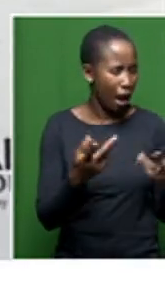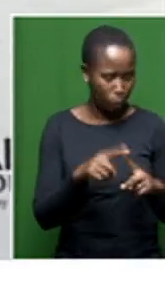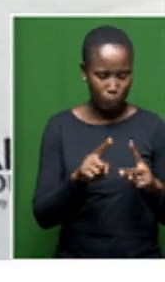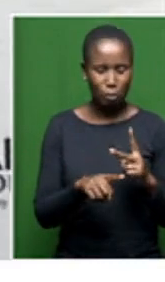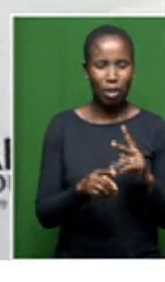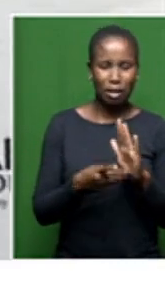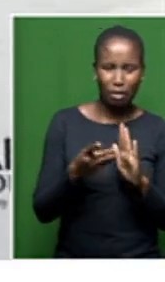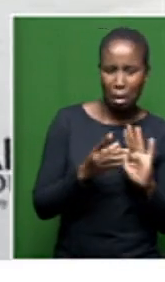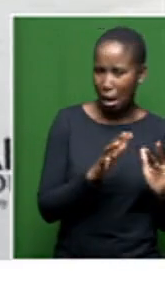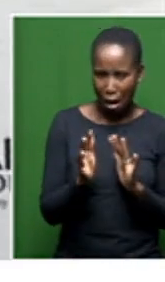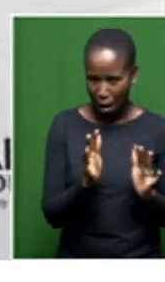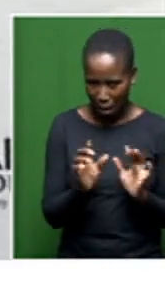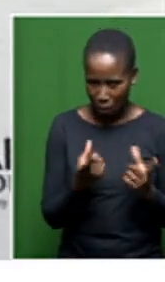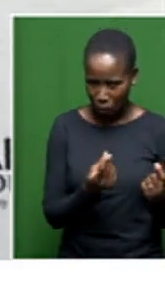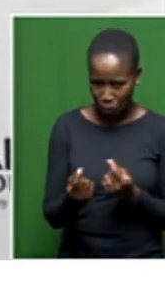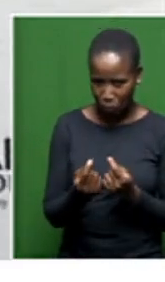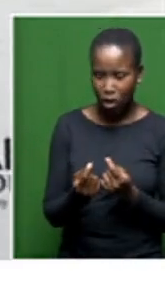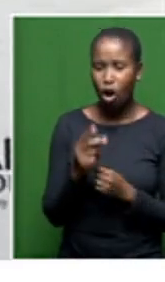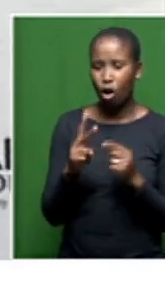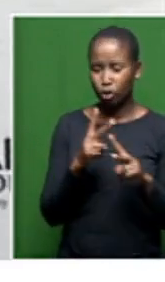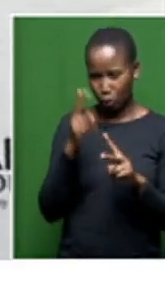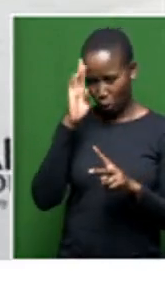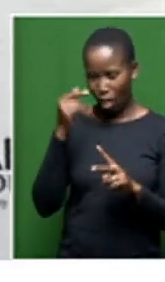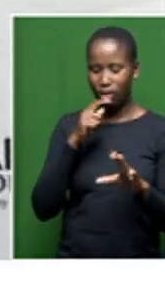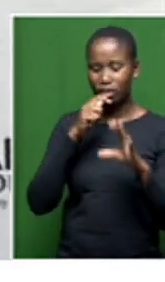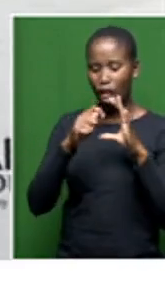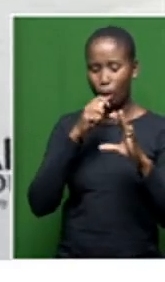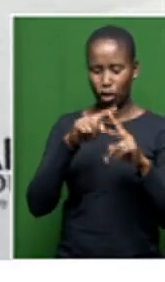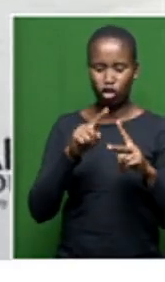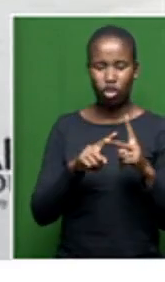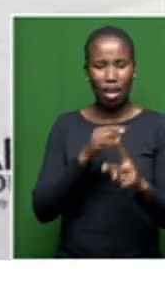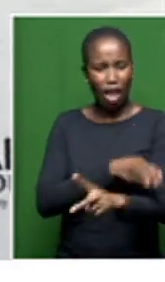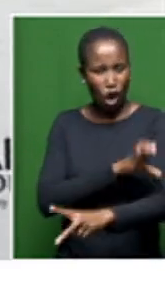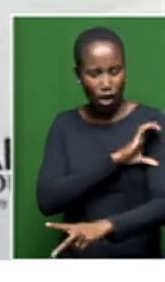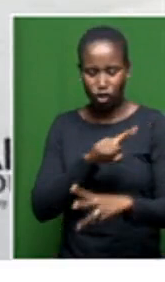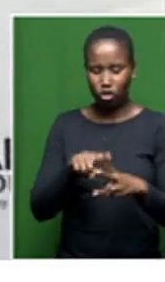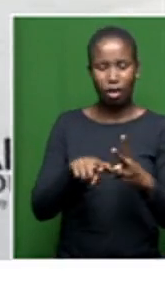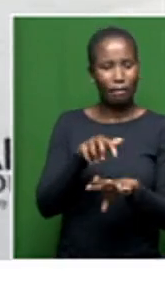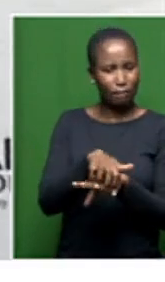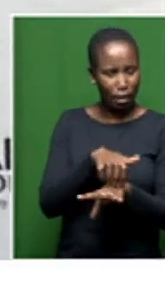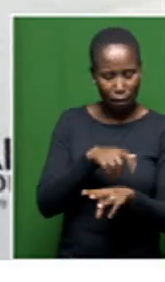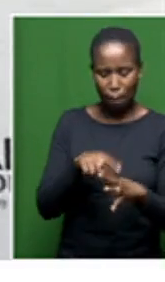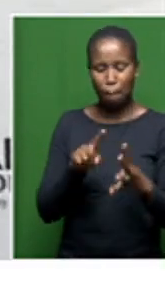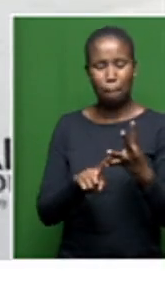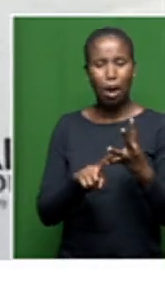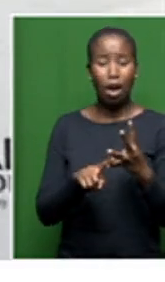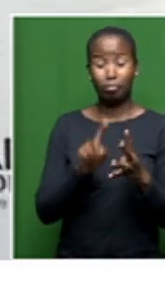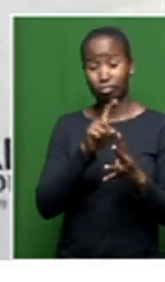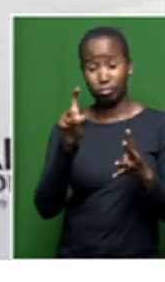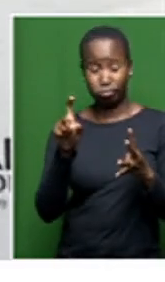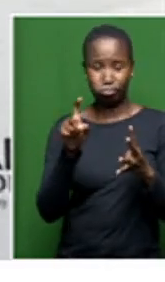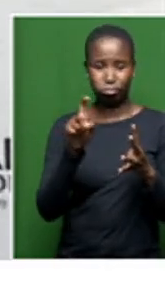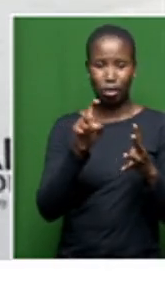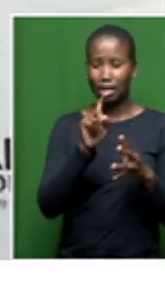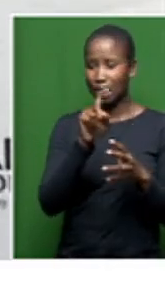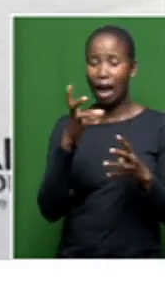developments. We know, for instance, in telecommunications, in energy, in agriculture, in various industries, there have been